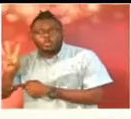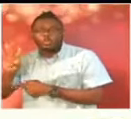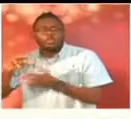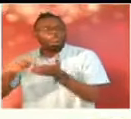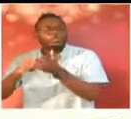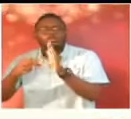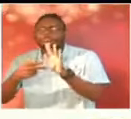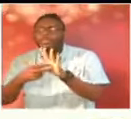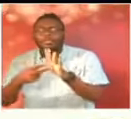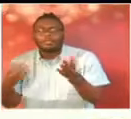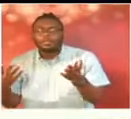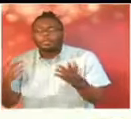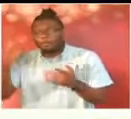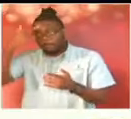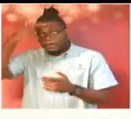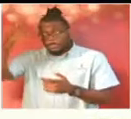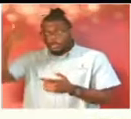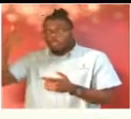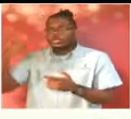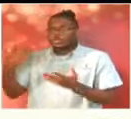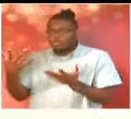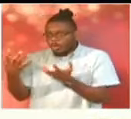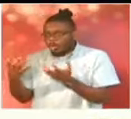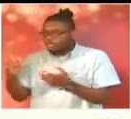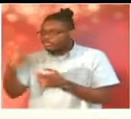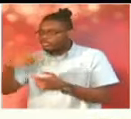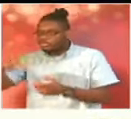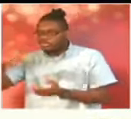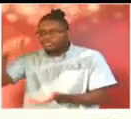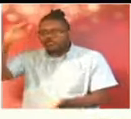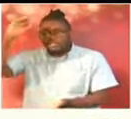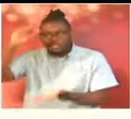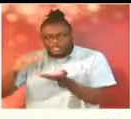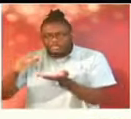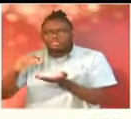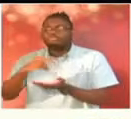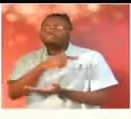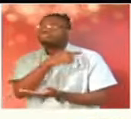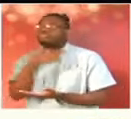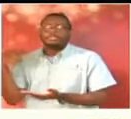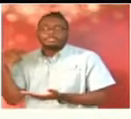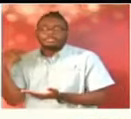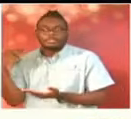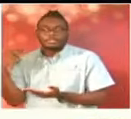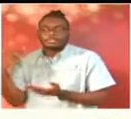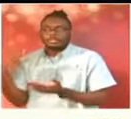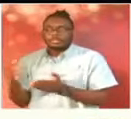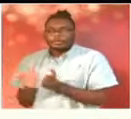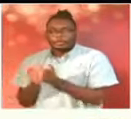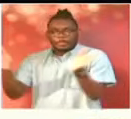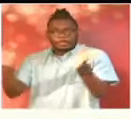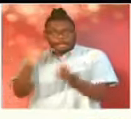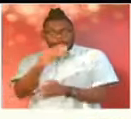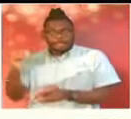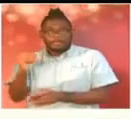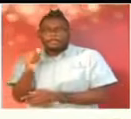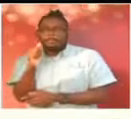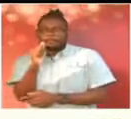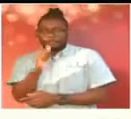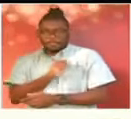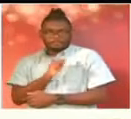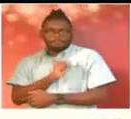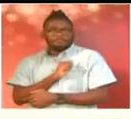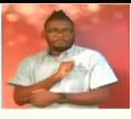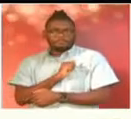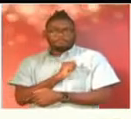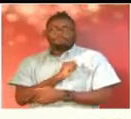about reducing risk at both a personal and a public health or population level.